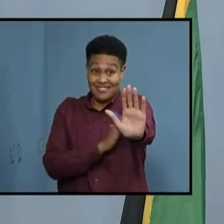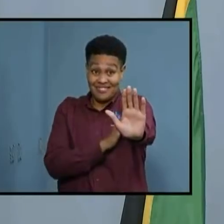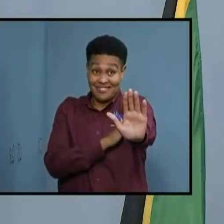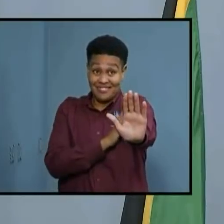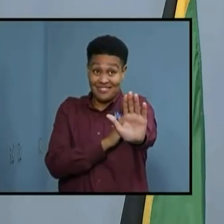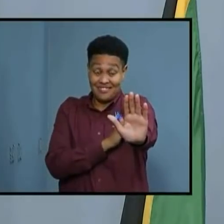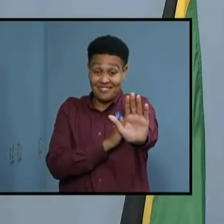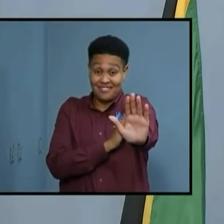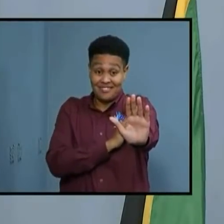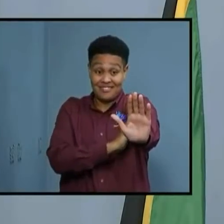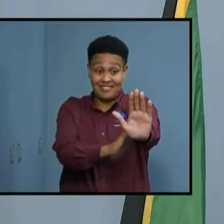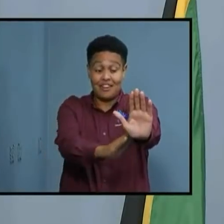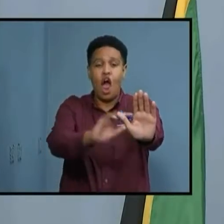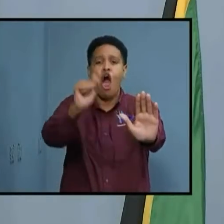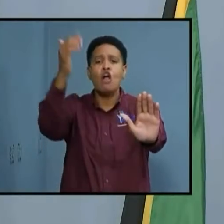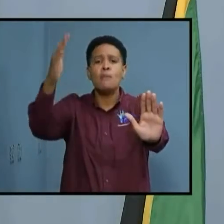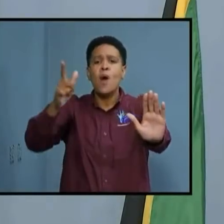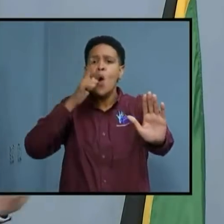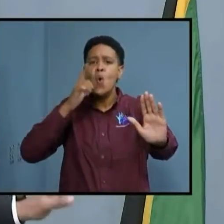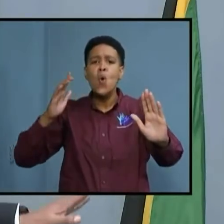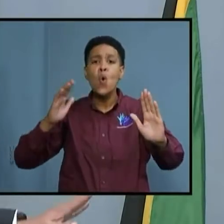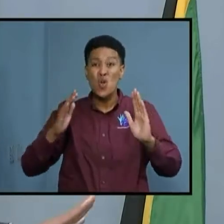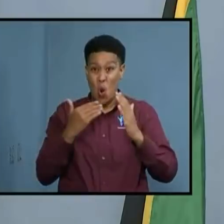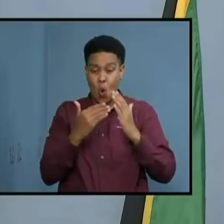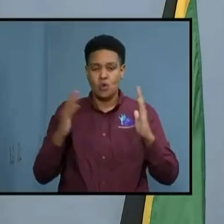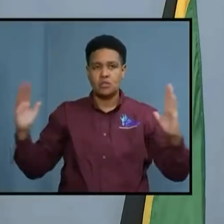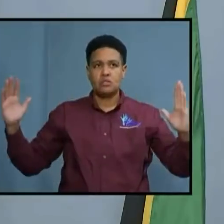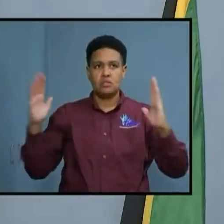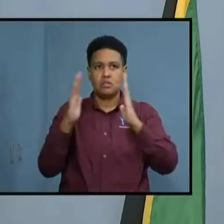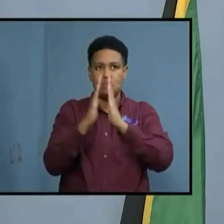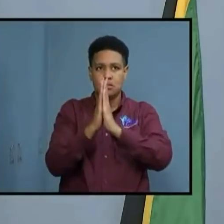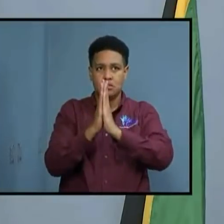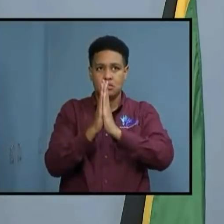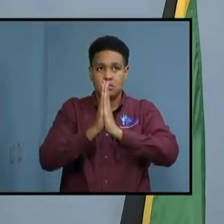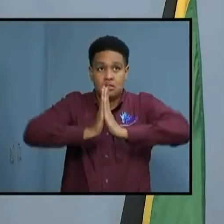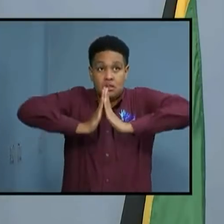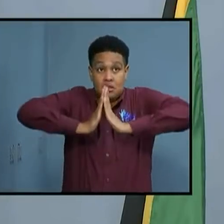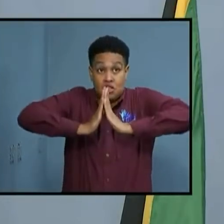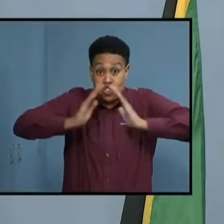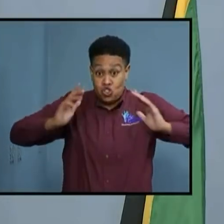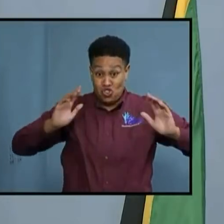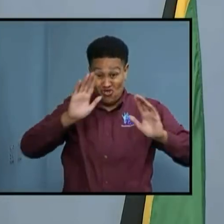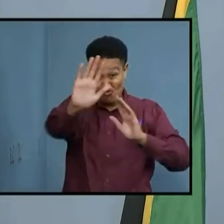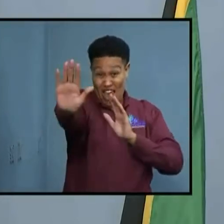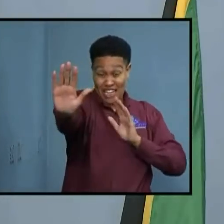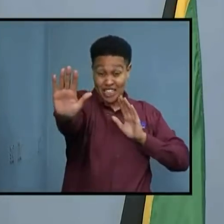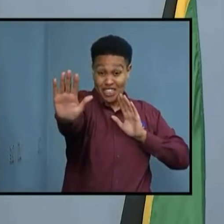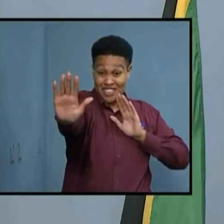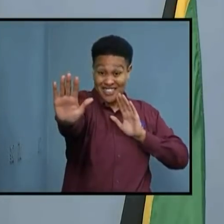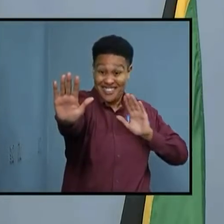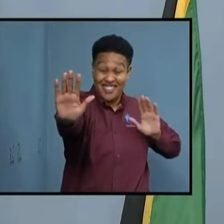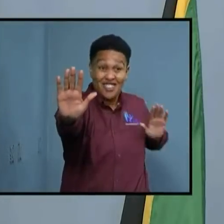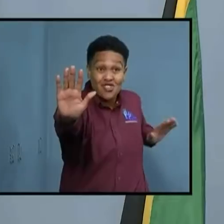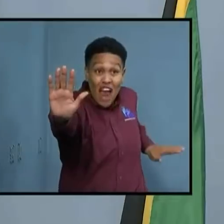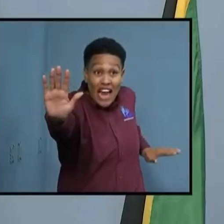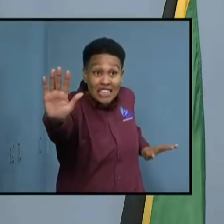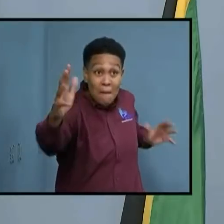the other person who is close to you, their outstretched arm would give you that 6 feet